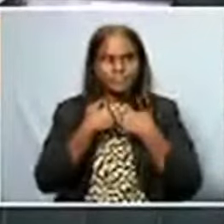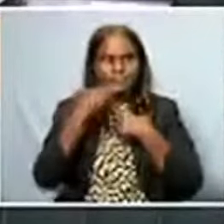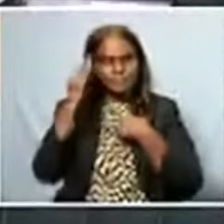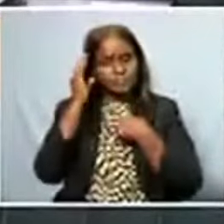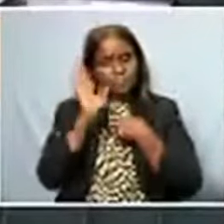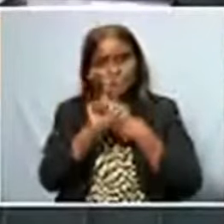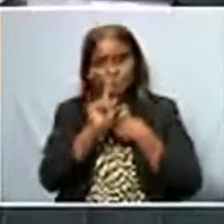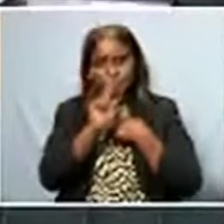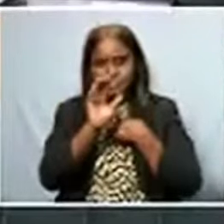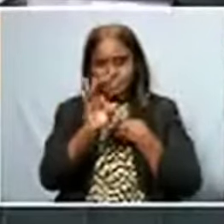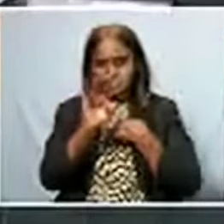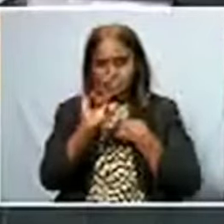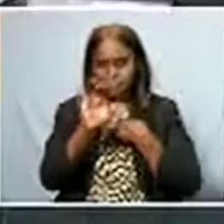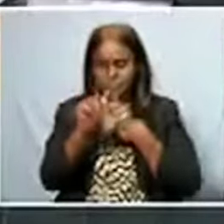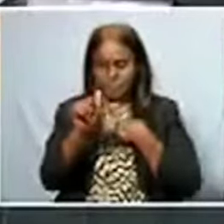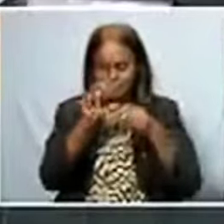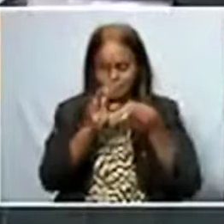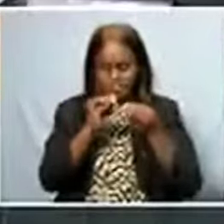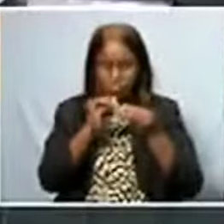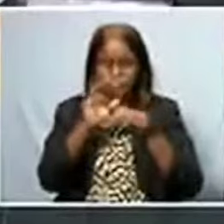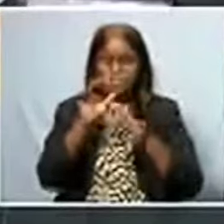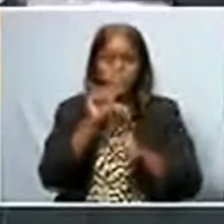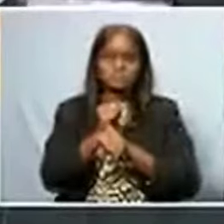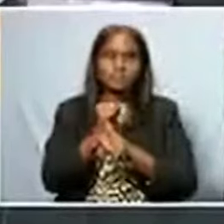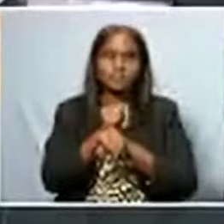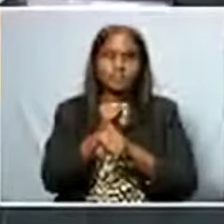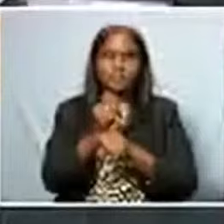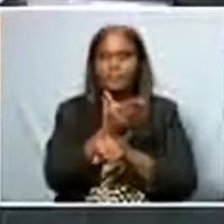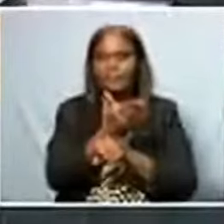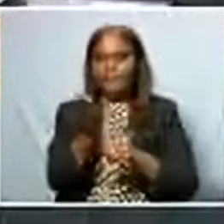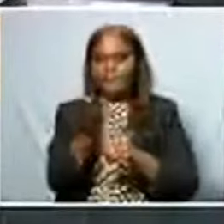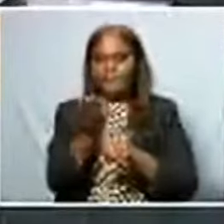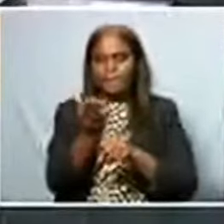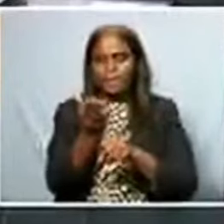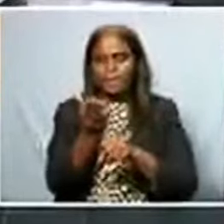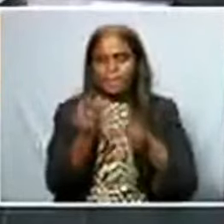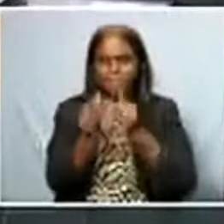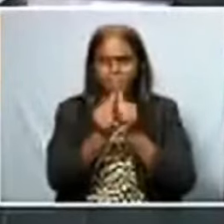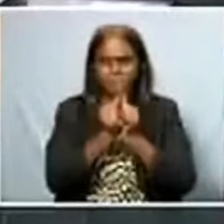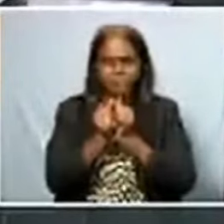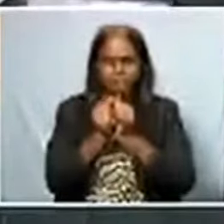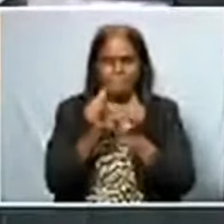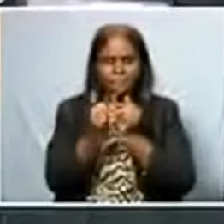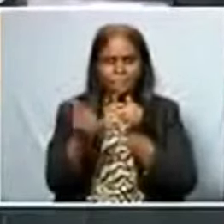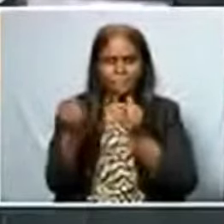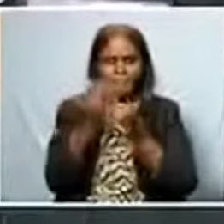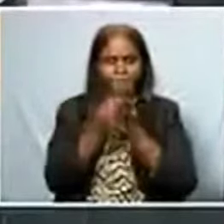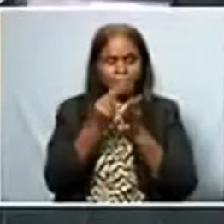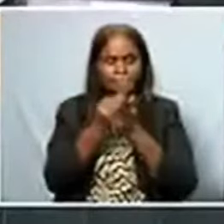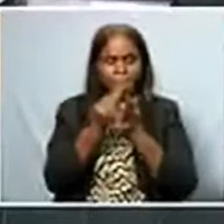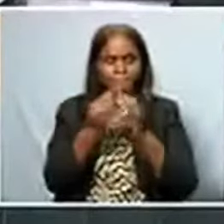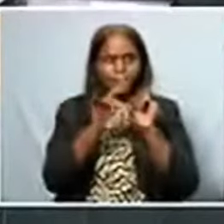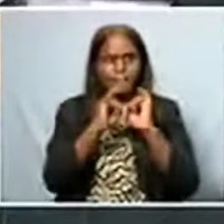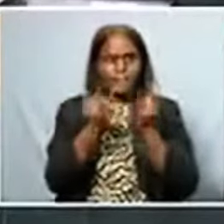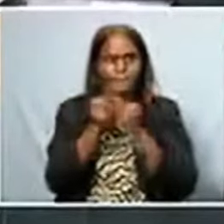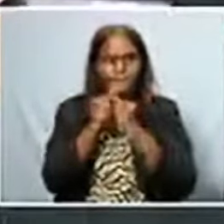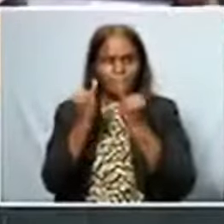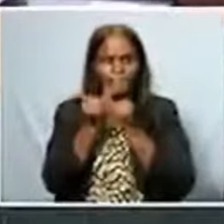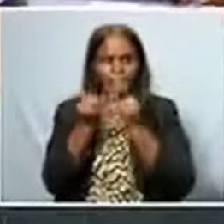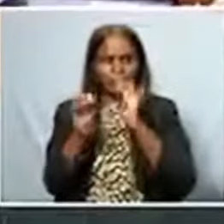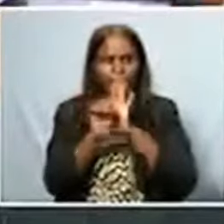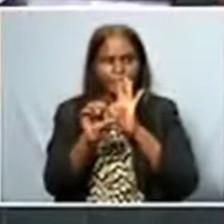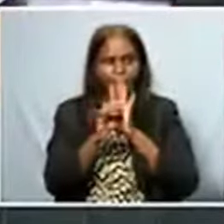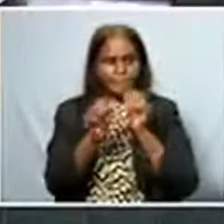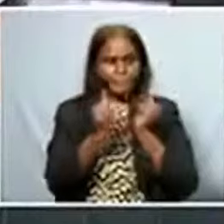that FIC does most of this work together with the financial institutions. But